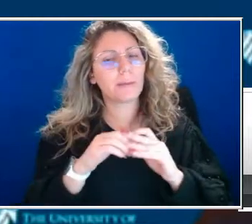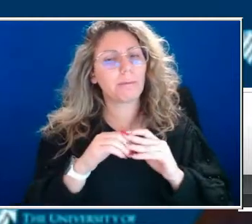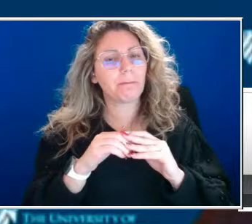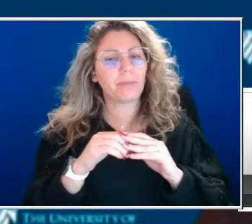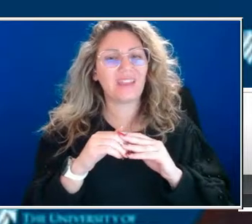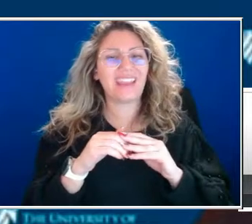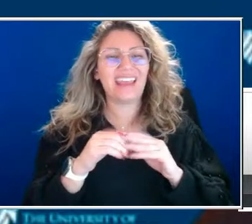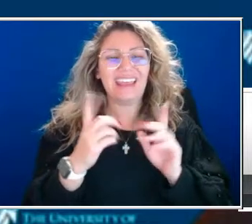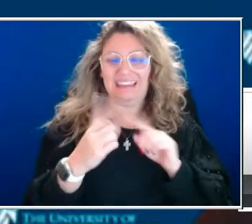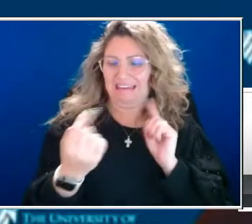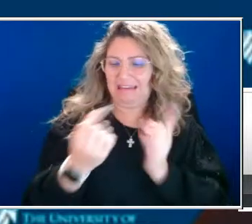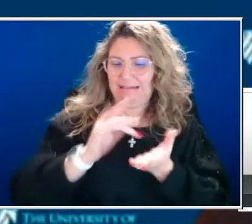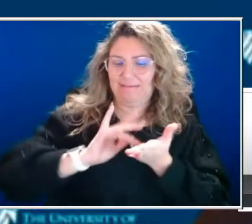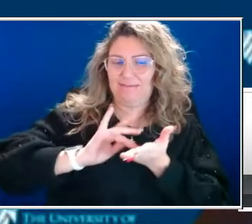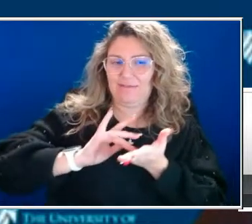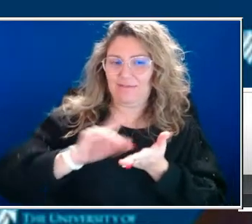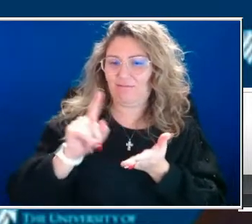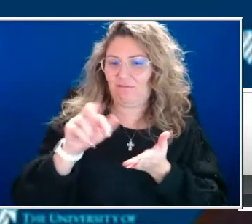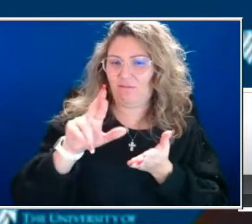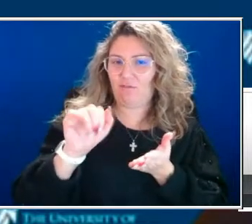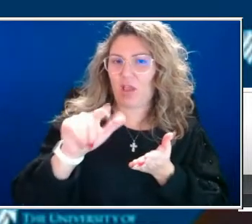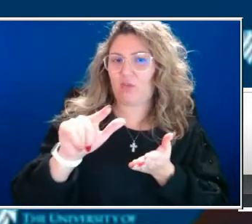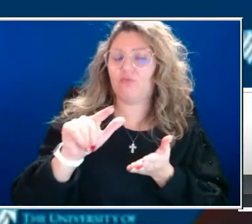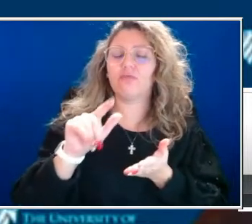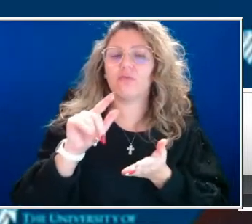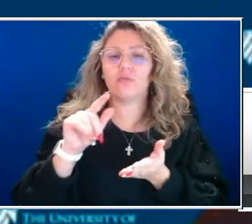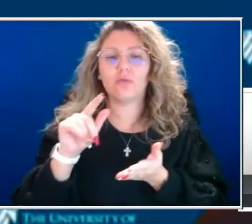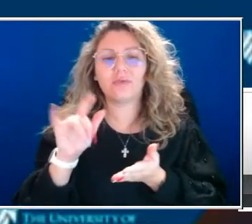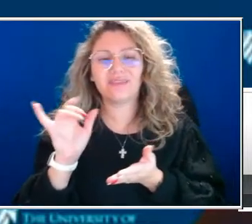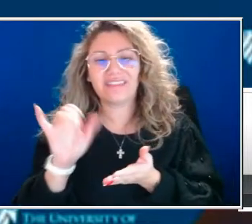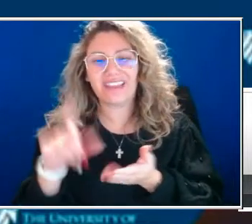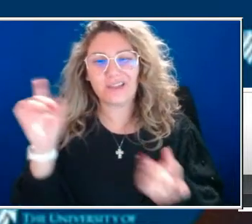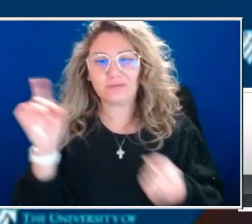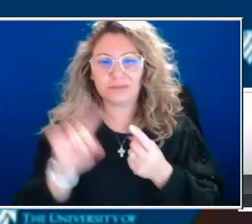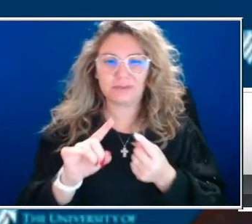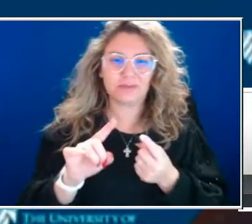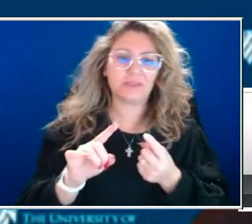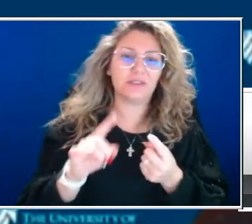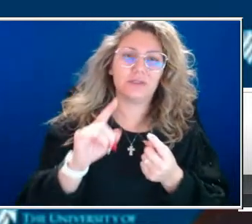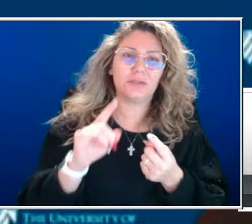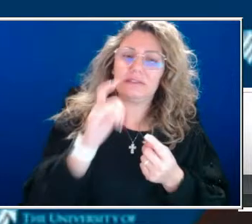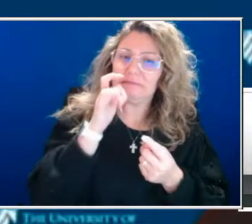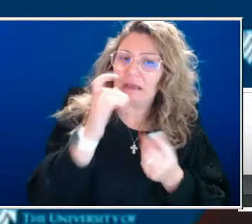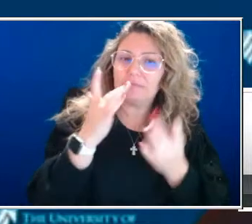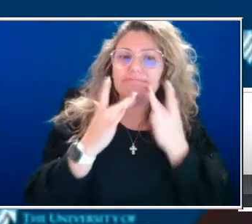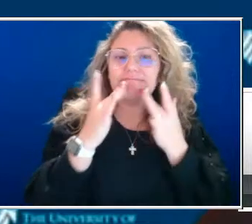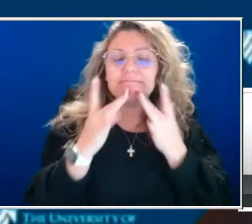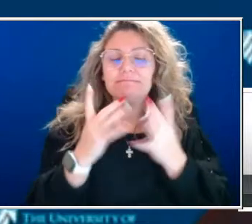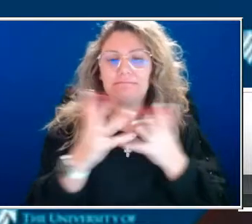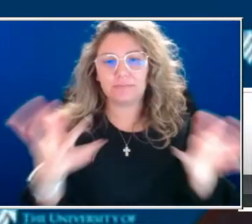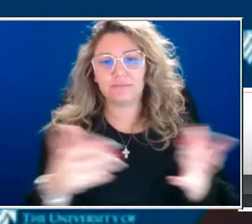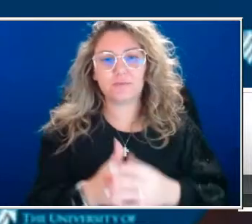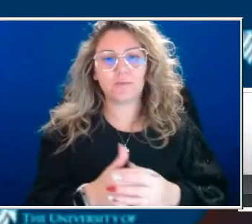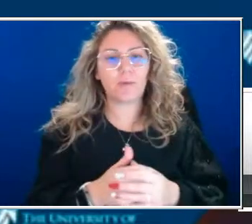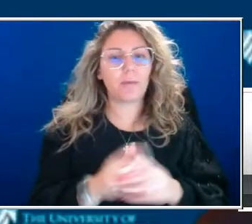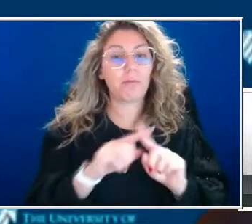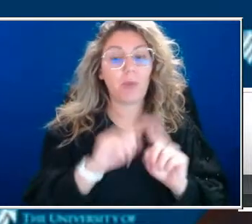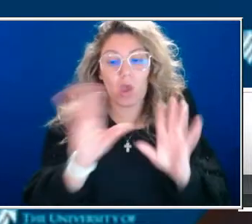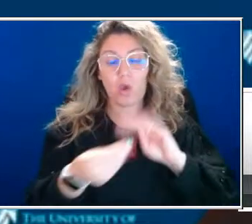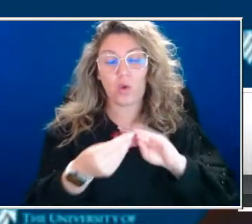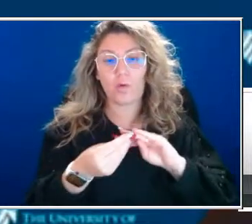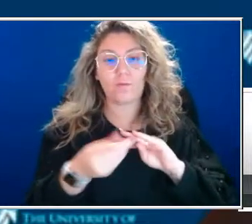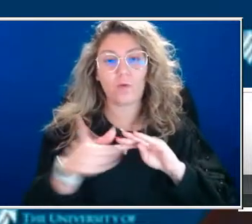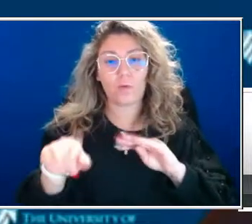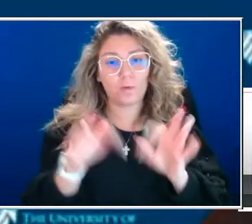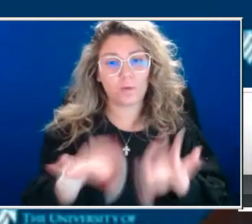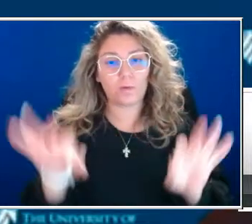antivirals available, but those are in less widespread use. But overall, we know that the antivirals are important, especially